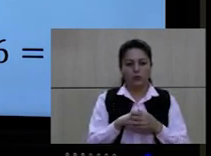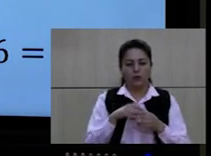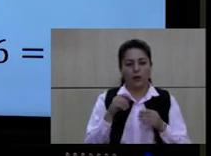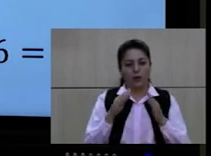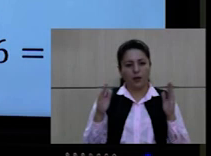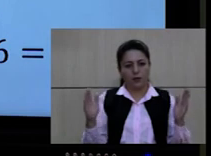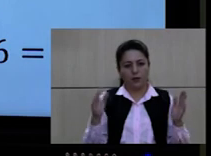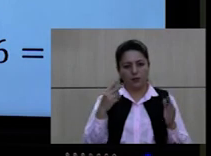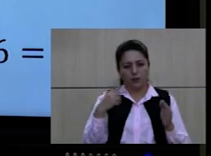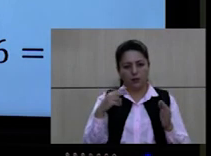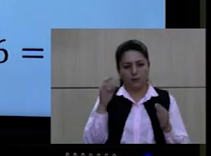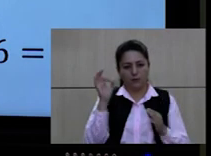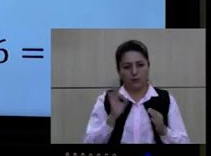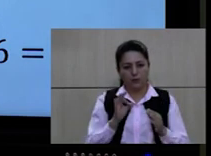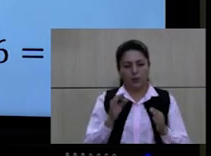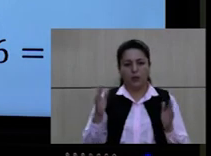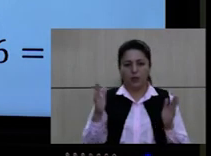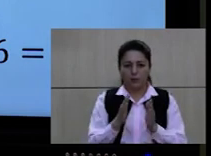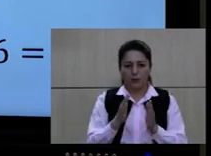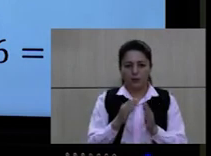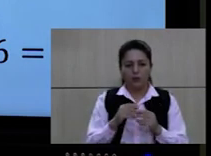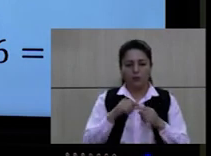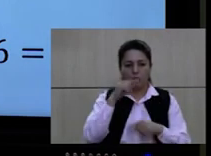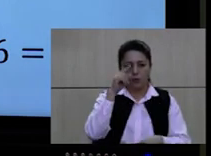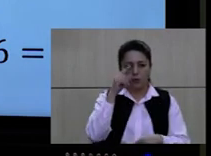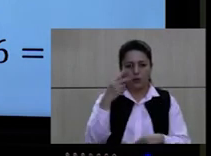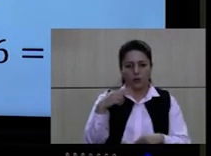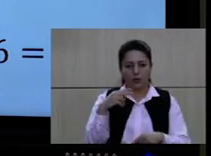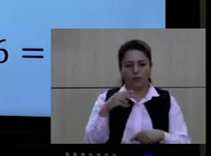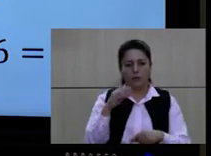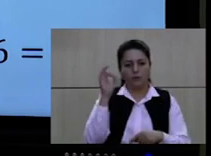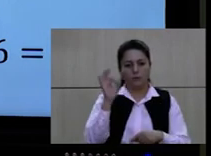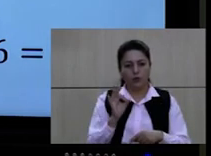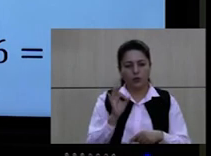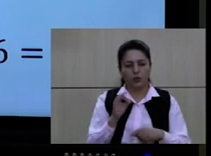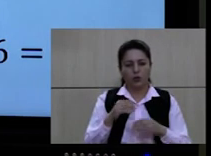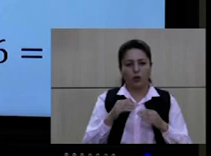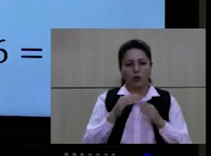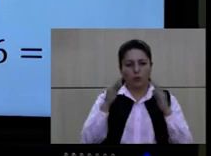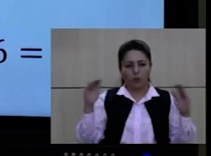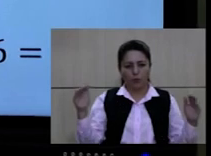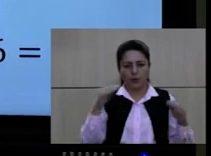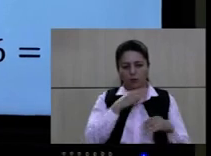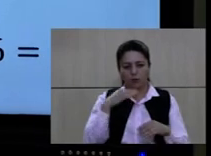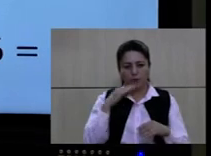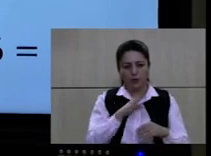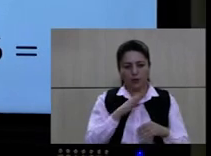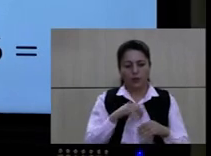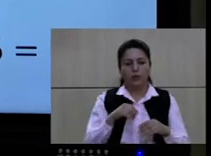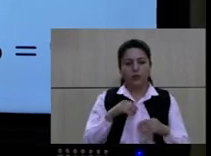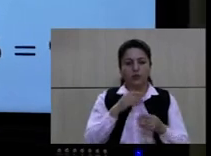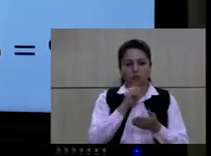eni 20% ga kamaygan, bo'yi esa 20% ga ortgan. Mana bu yerda shartida